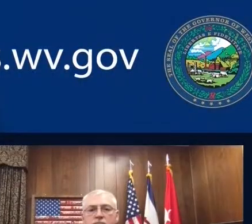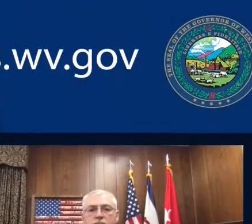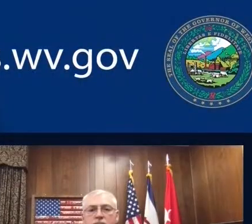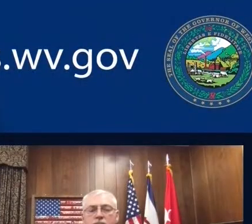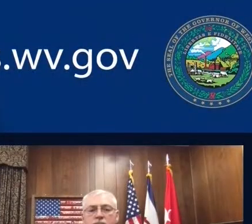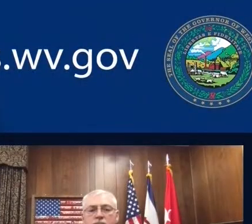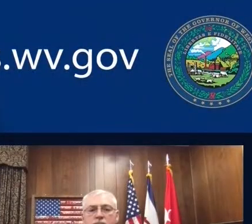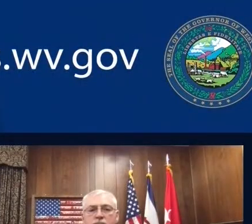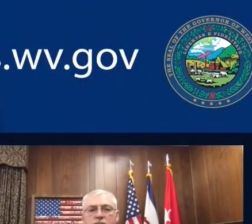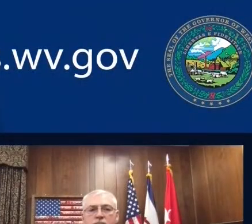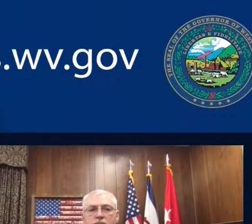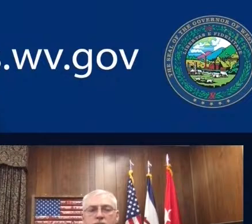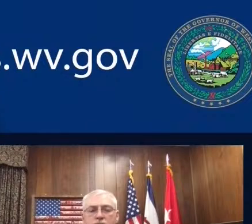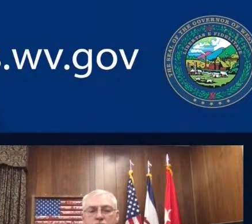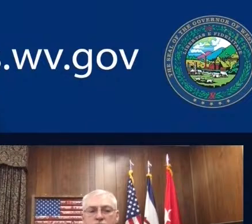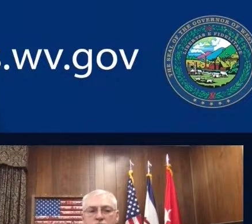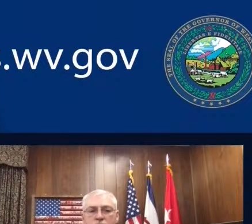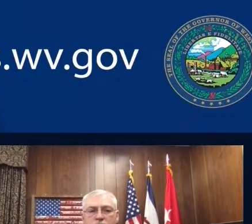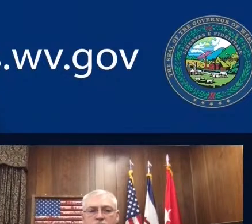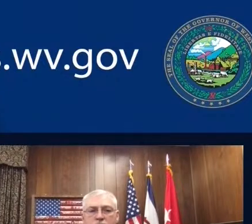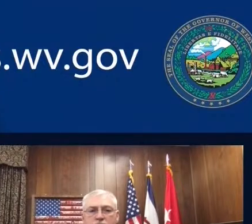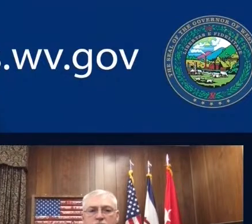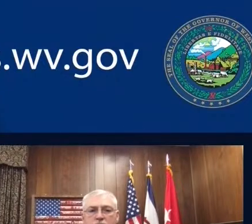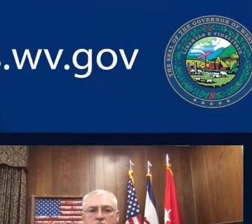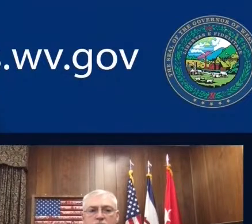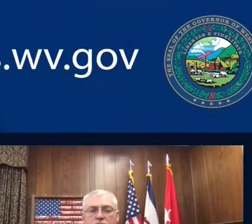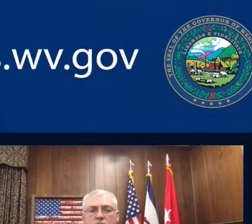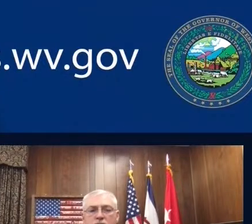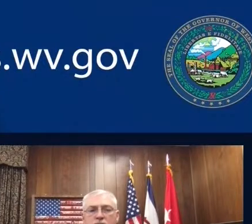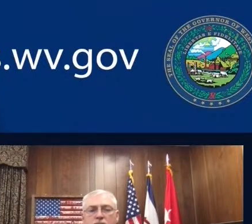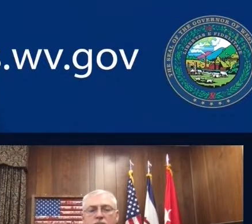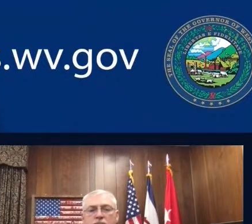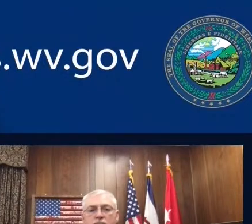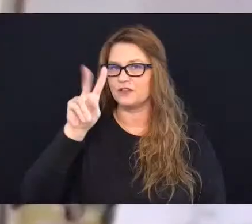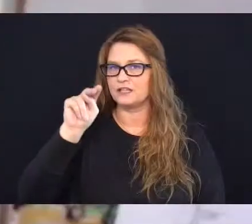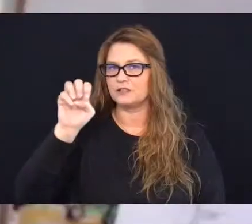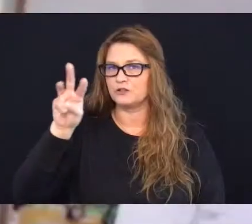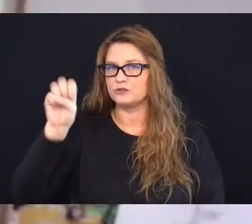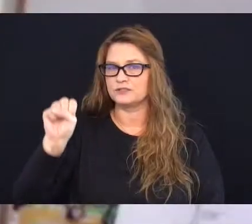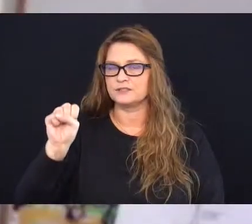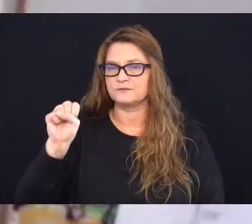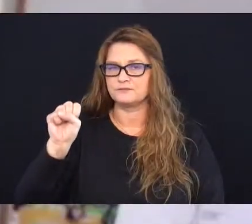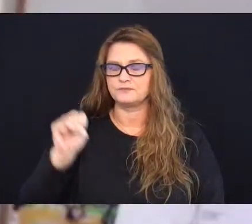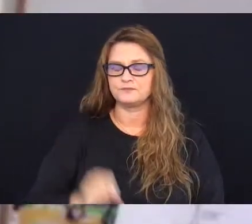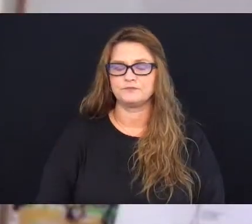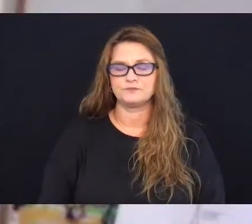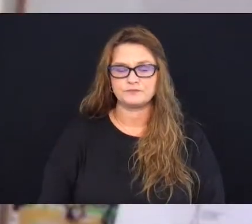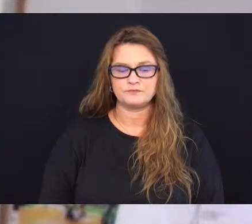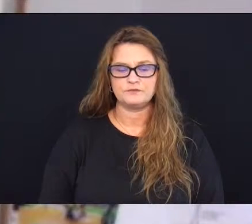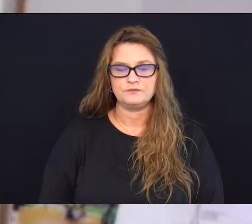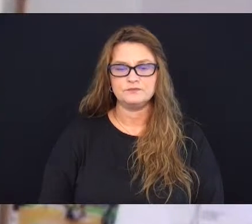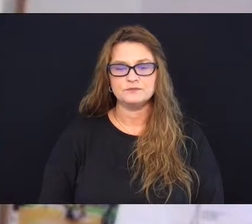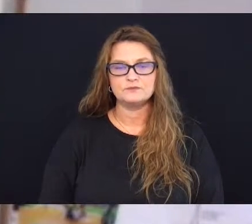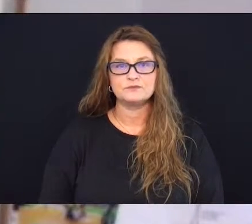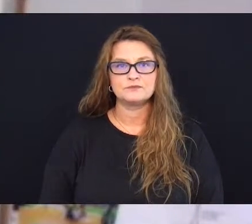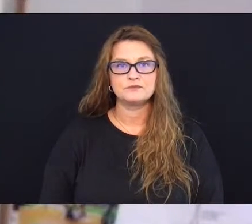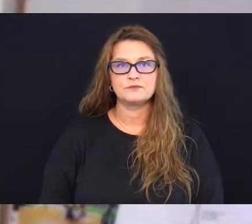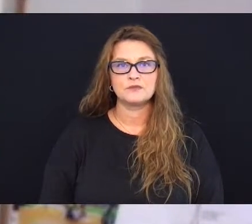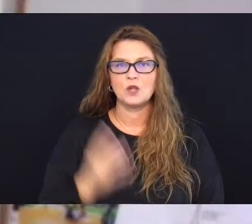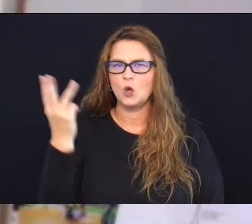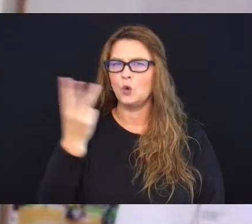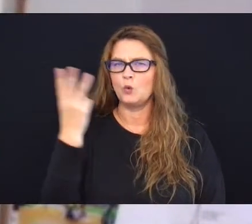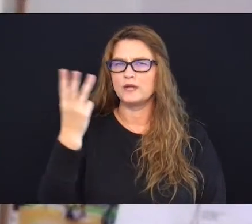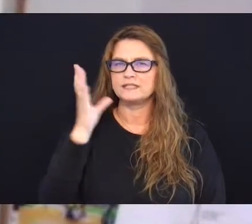All right, thank you, Kenny. Next, we'll go to Charles Young with WV News. Hi, this is Charles Young with WV News. Governor, Wednesday